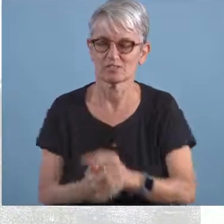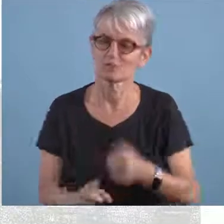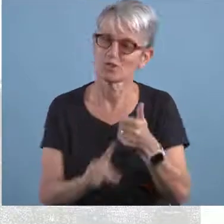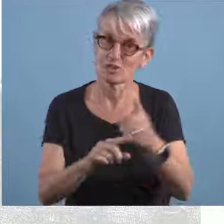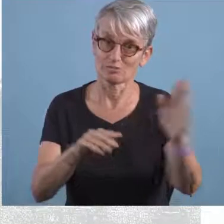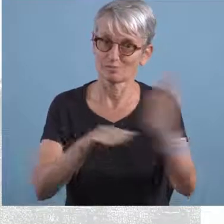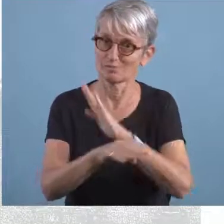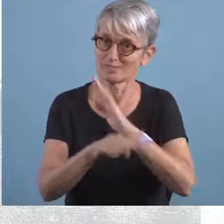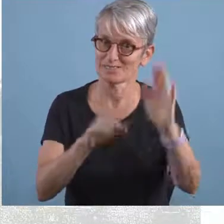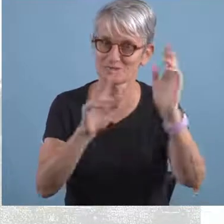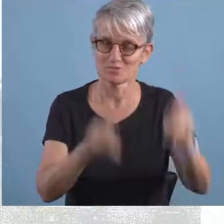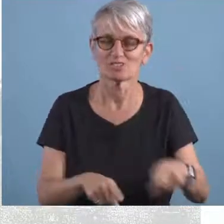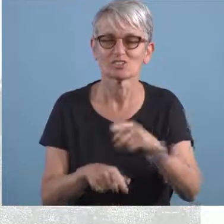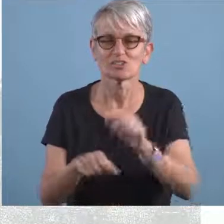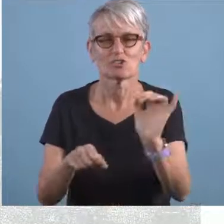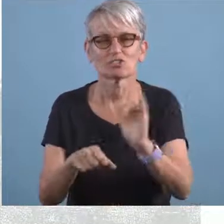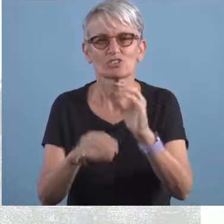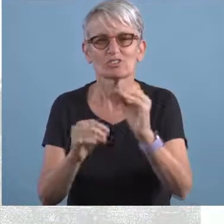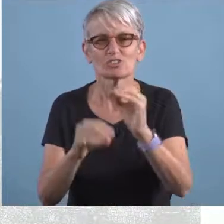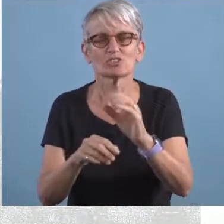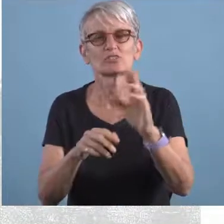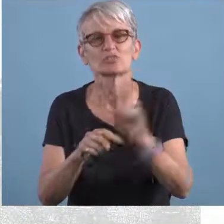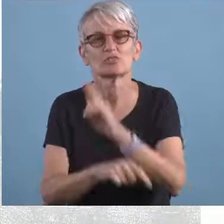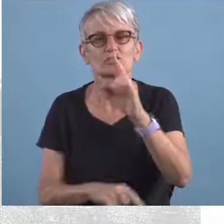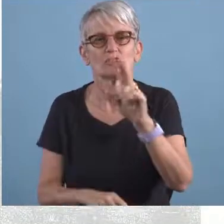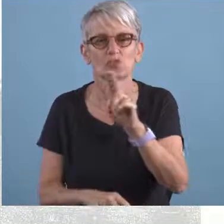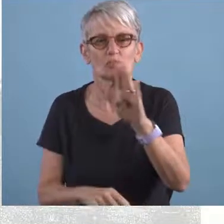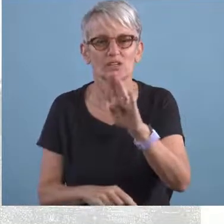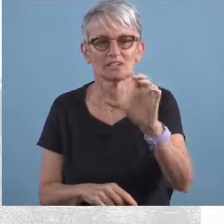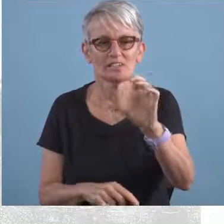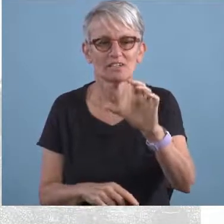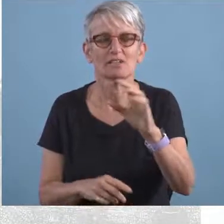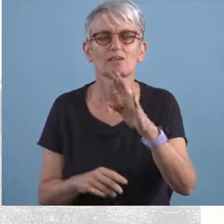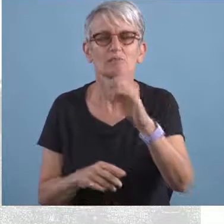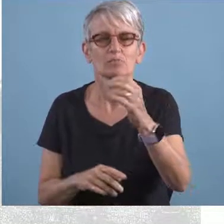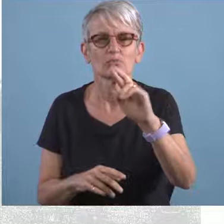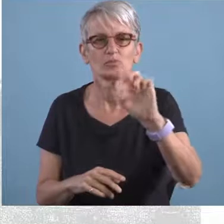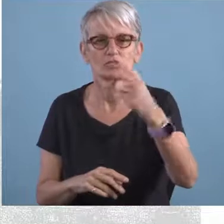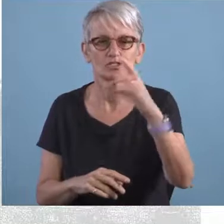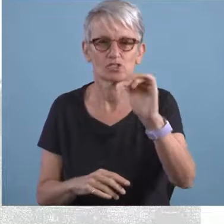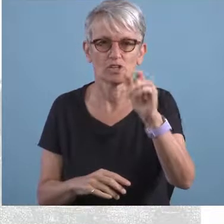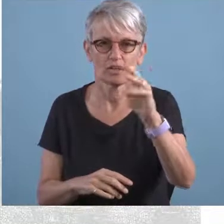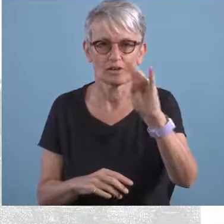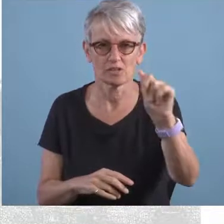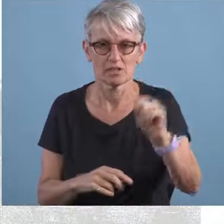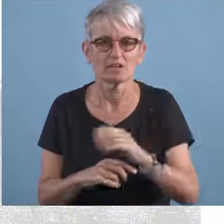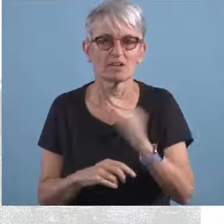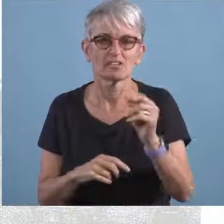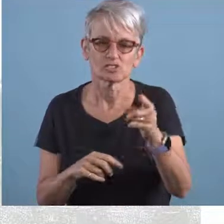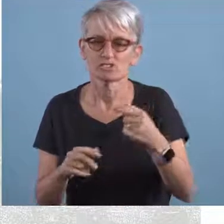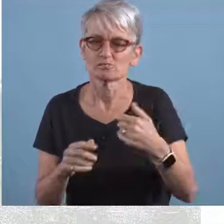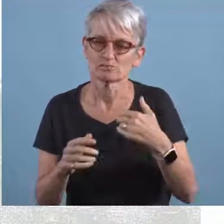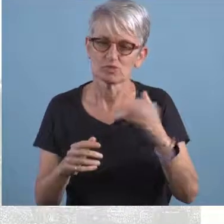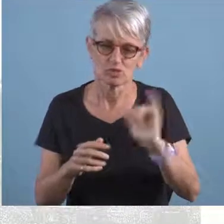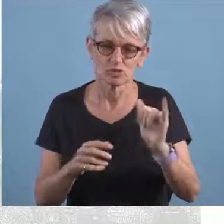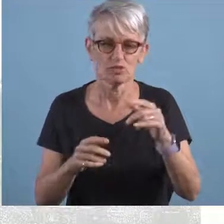She also teaches at the University of UBC, sorry, the University of British Columbia, and holds a position as